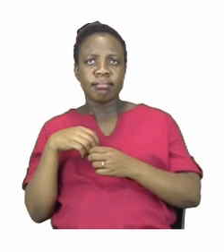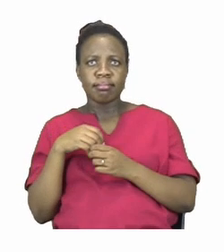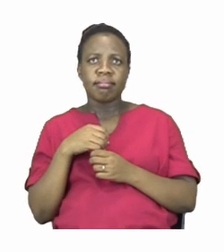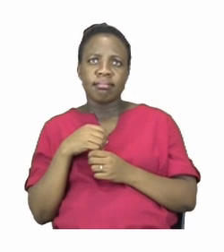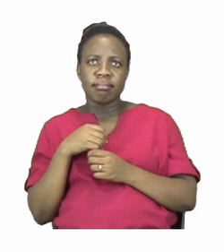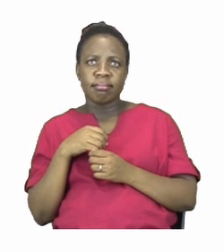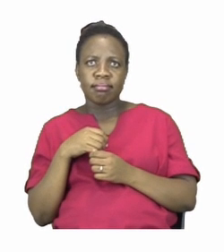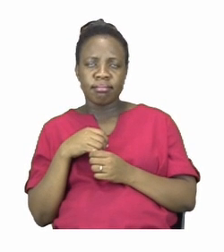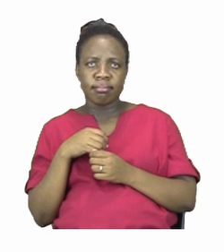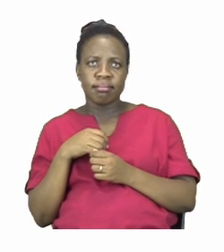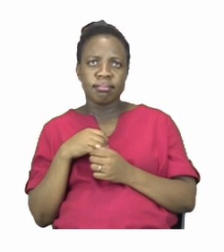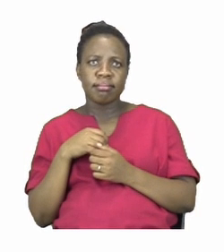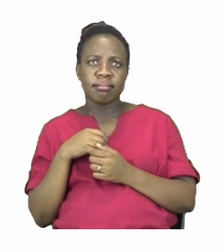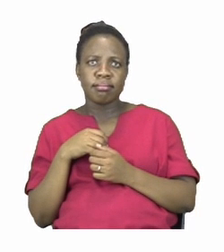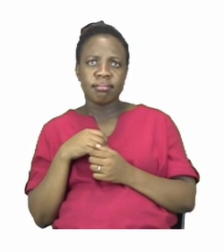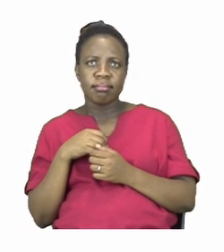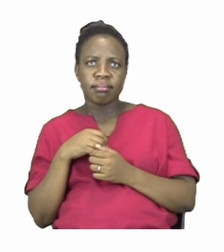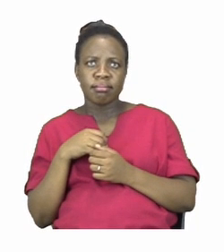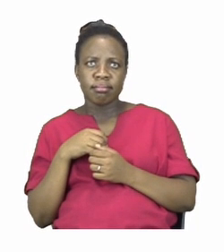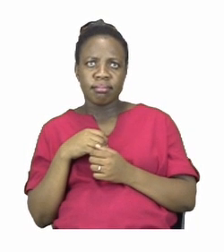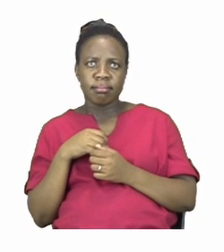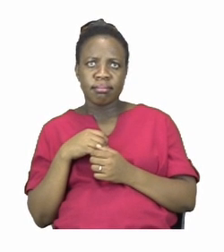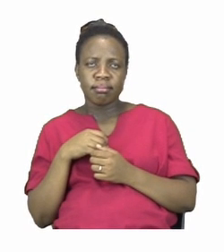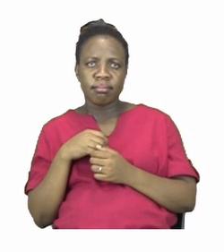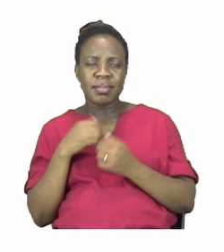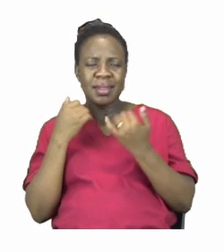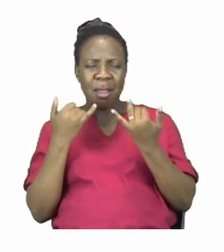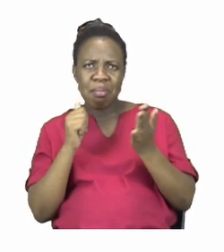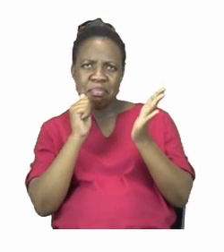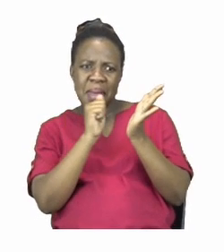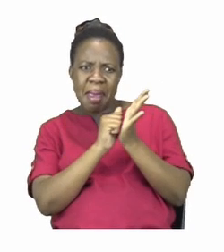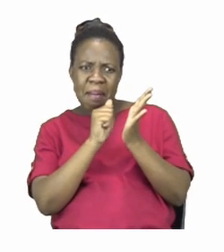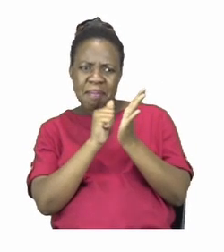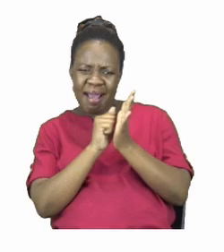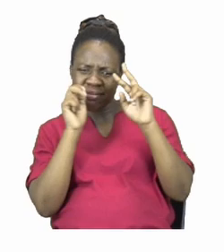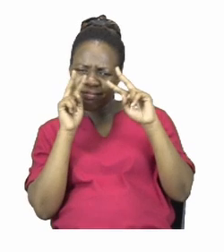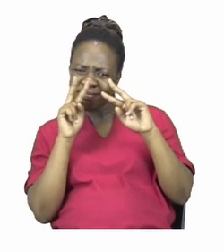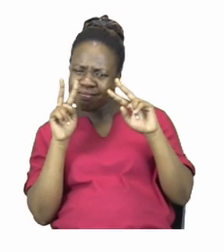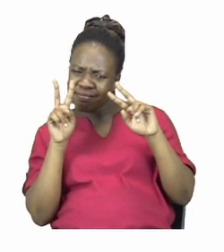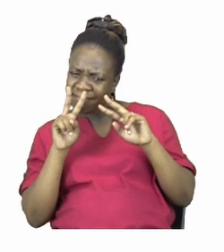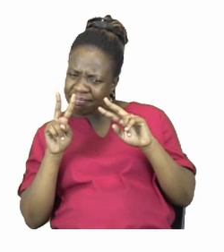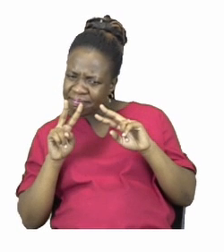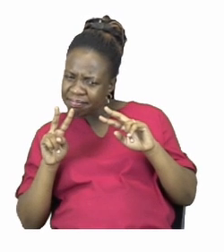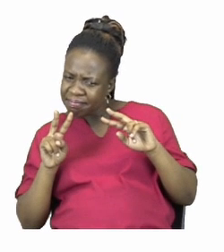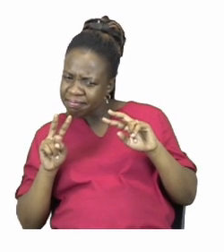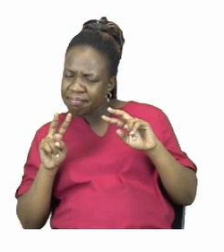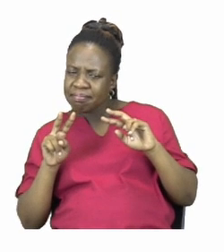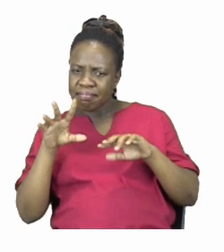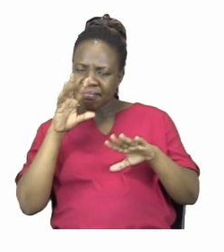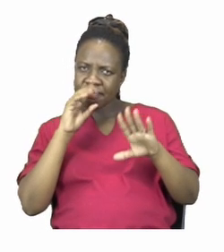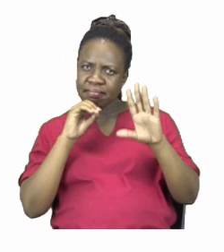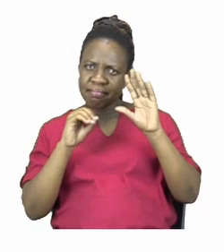Now everyone, we have to study this map in detail so that we